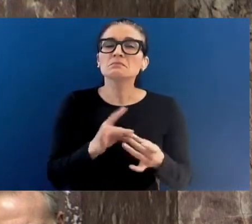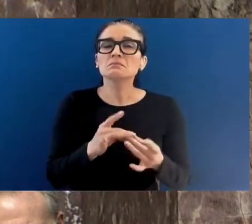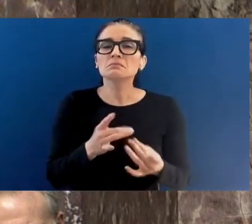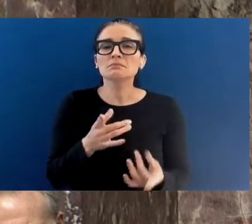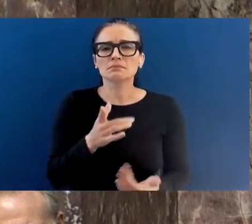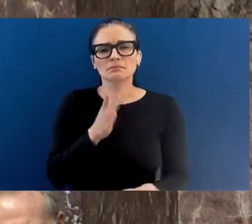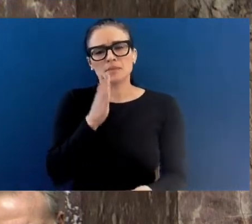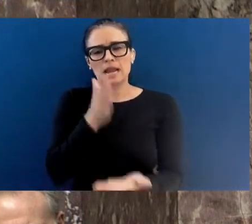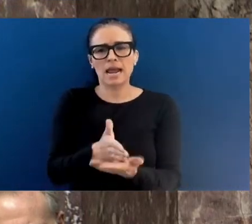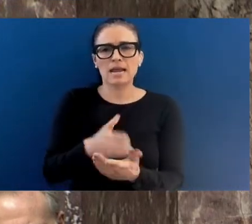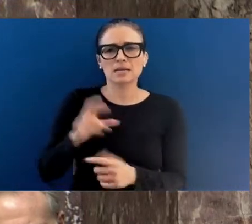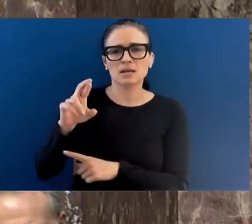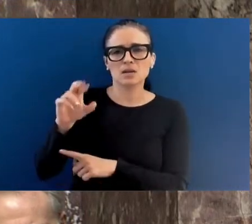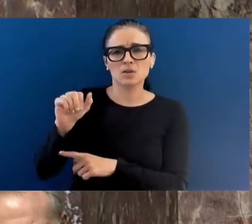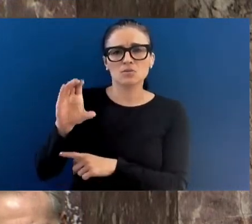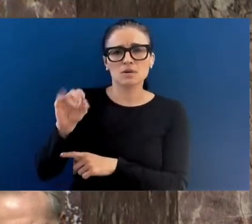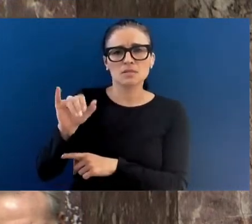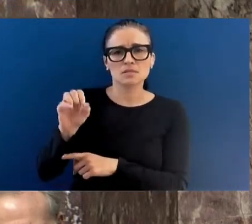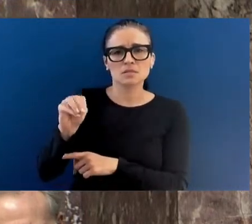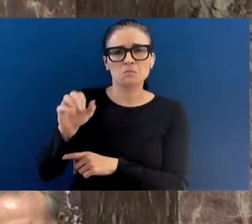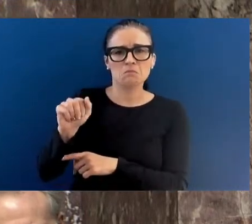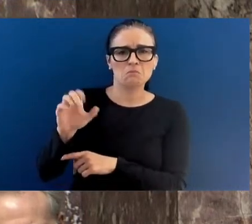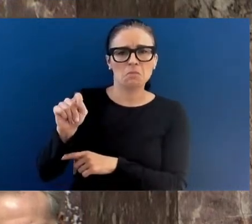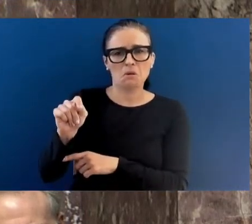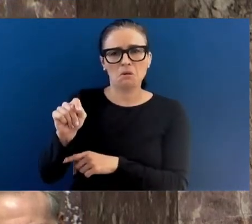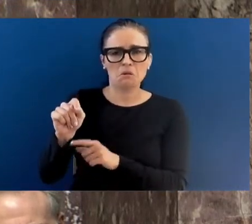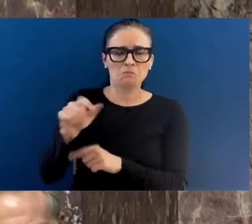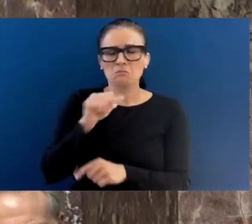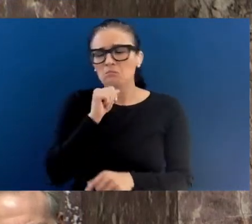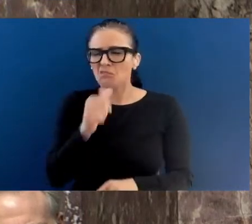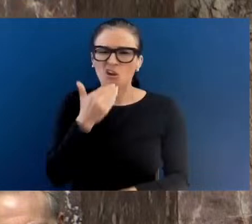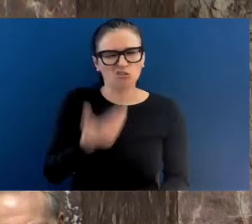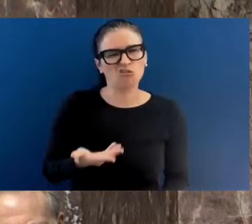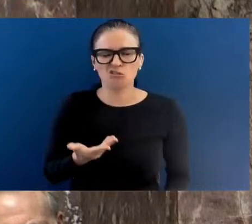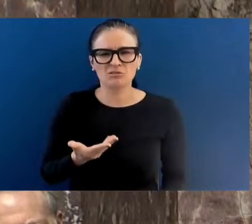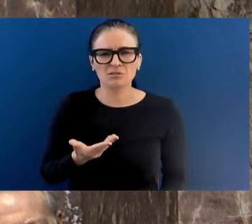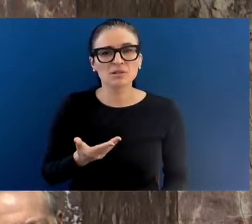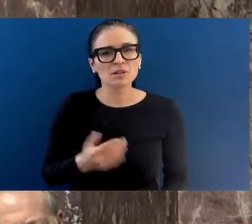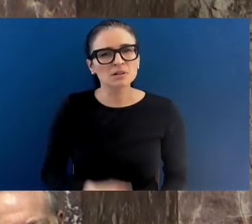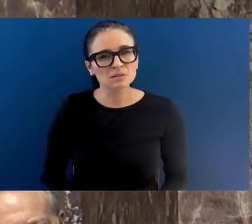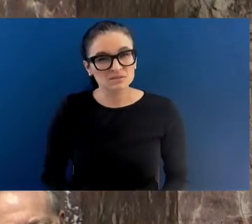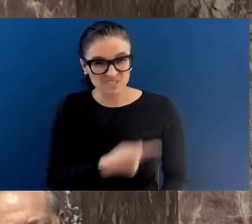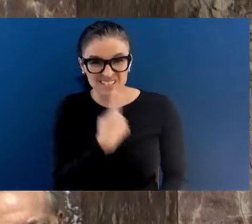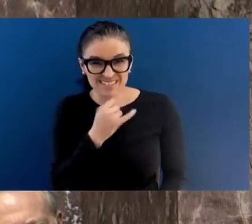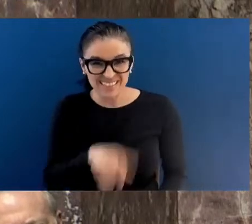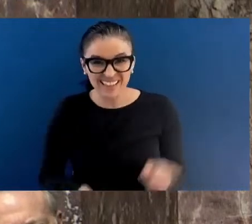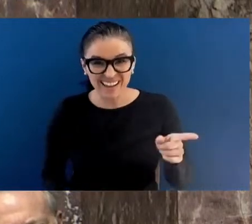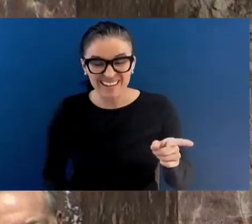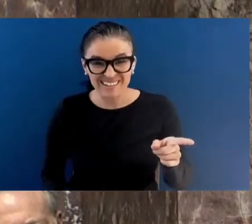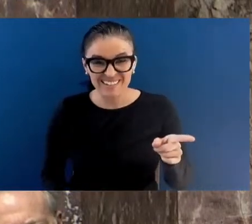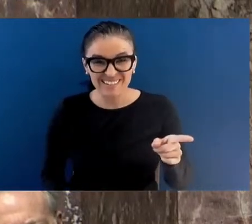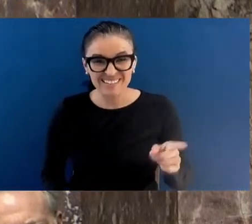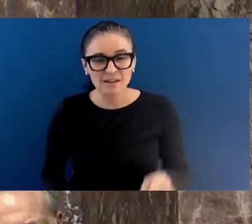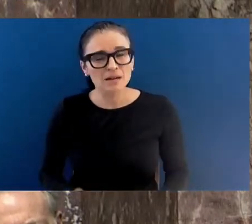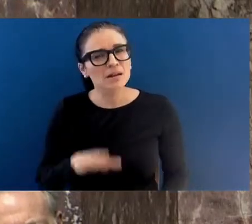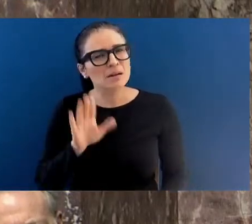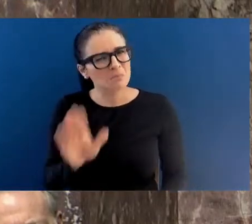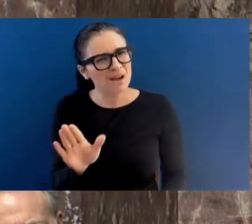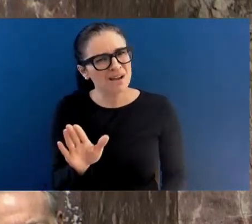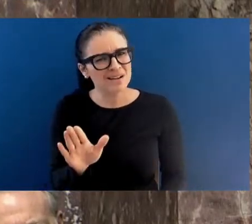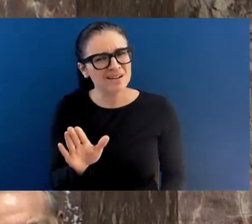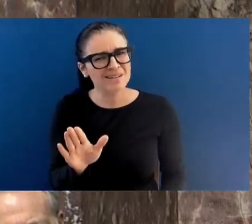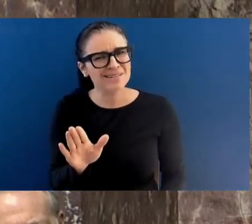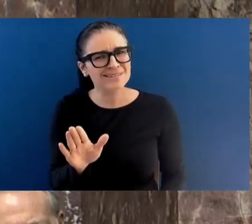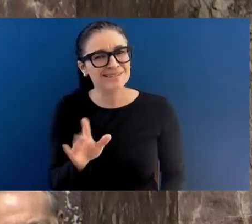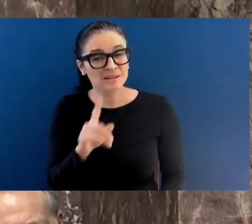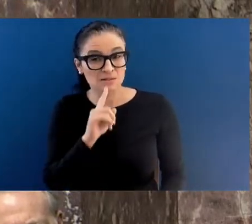He did. He was. He was. And, Honourable Speaker, but I can tell you, if